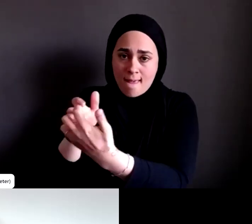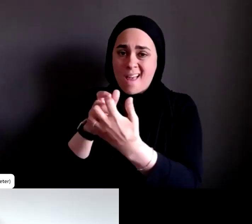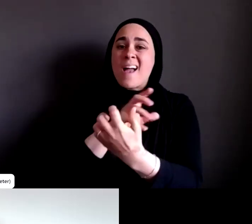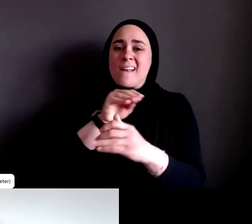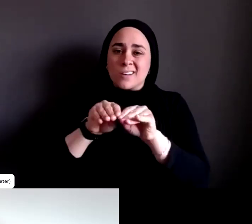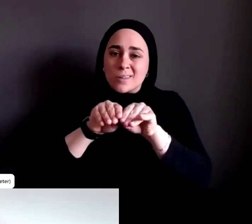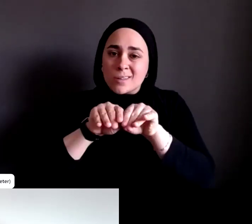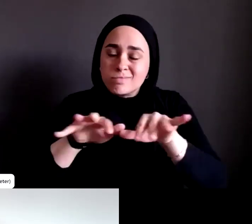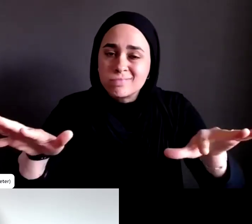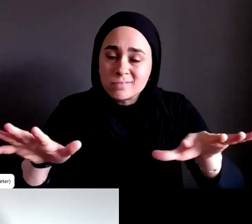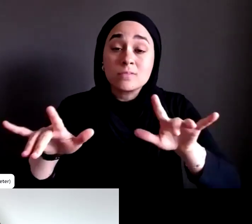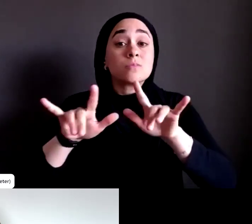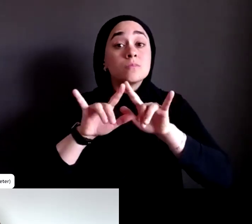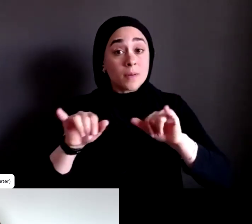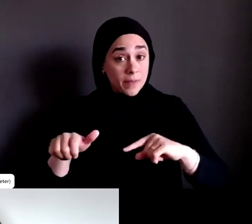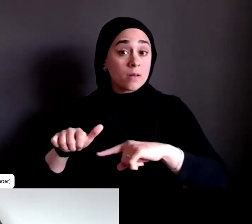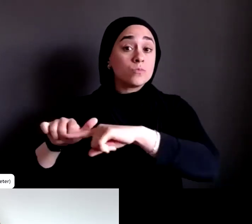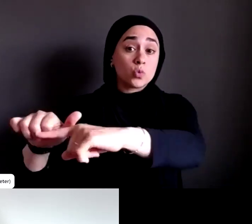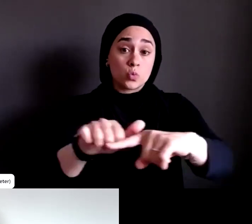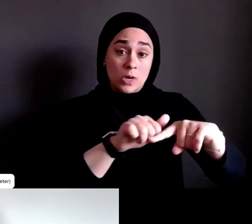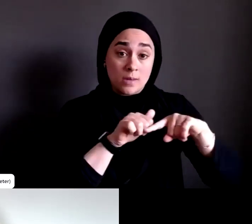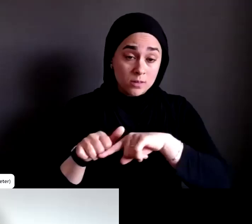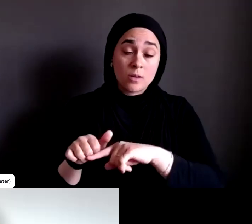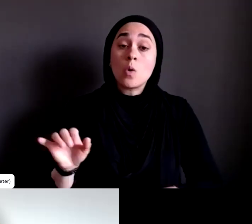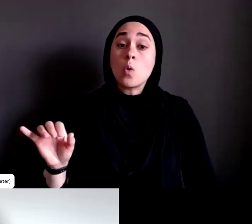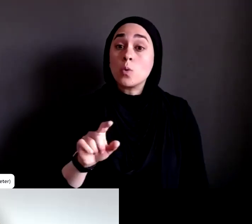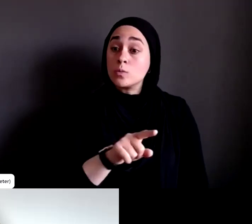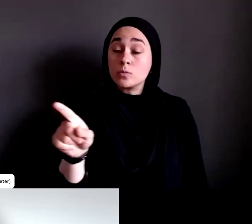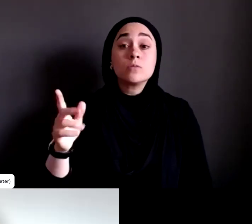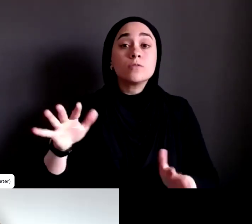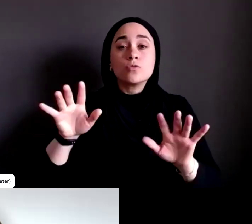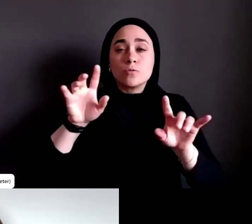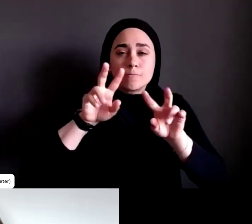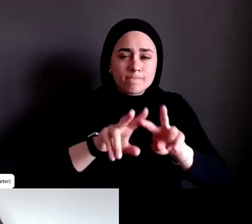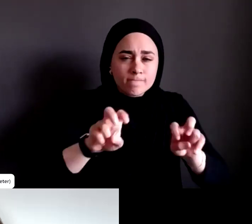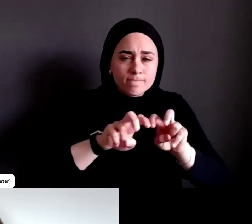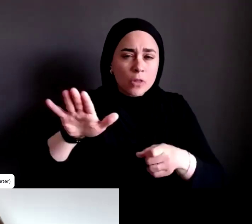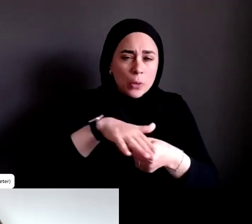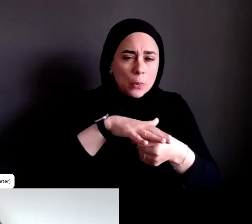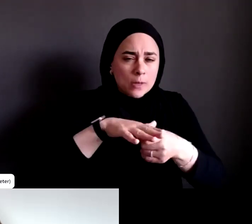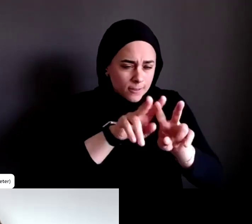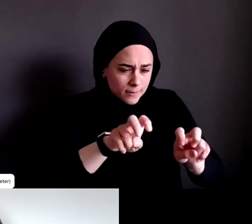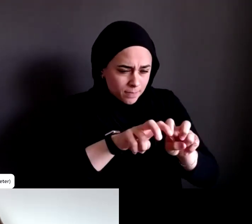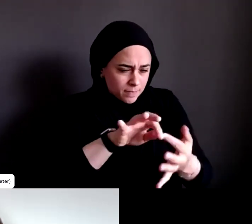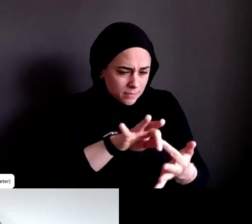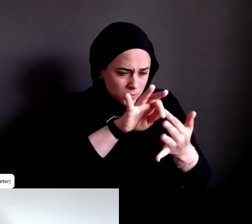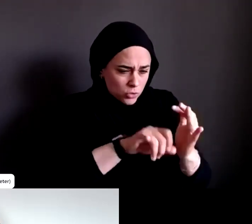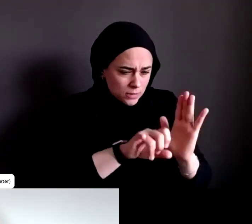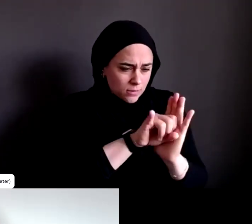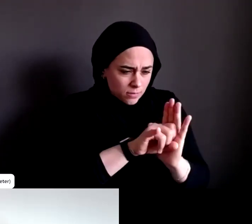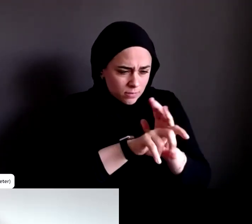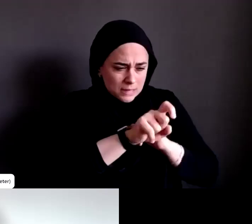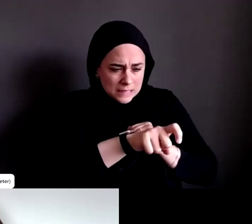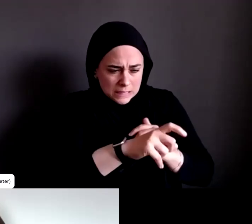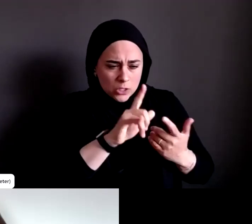as the training. They also have done a profile of the regions to identify what are their specific needs, and they